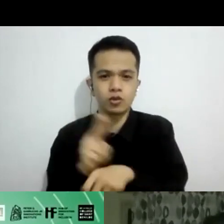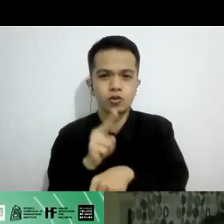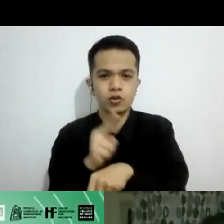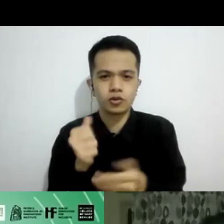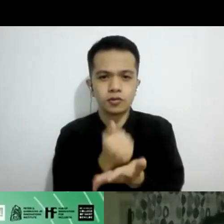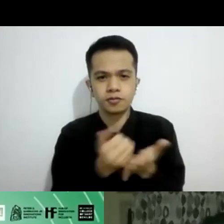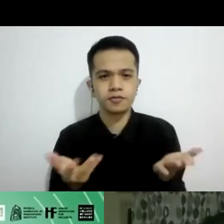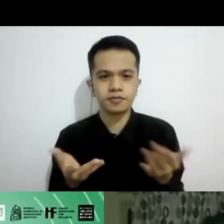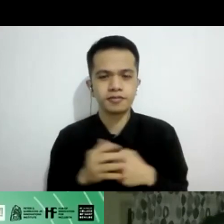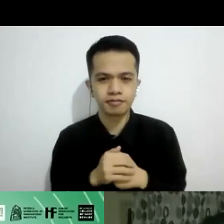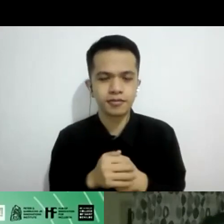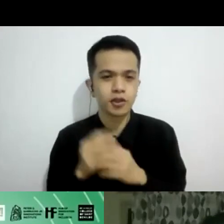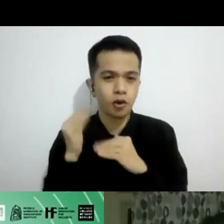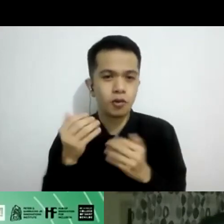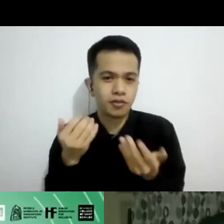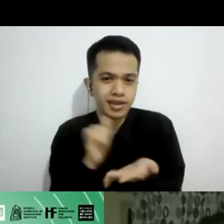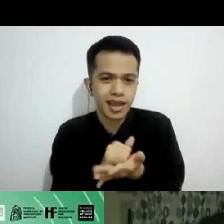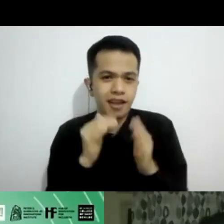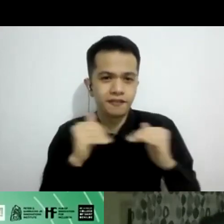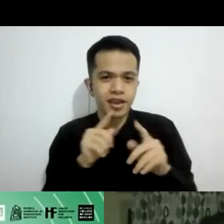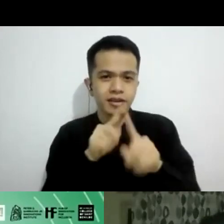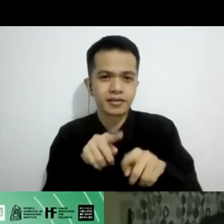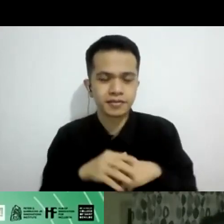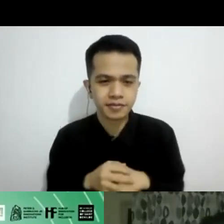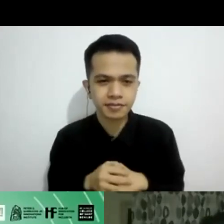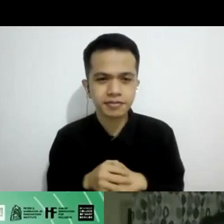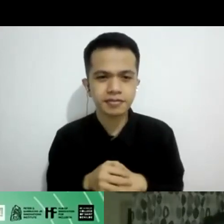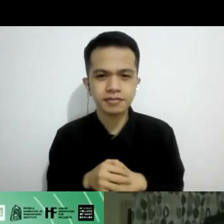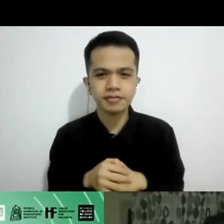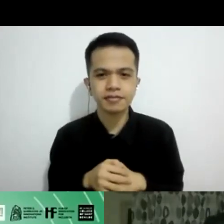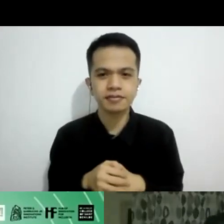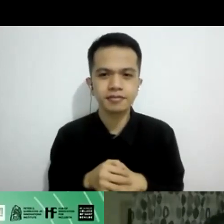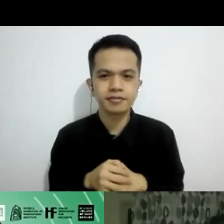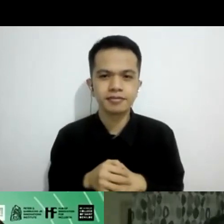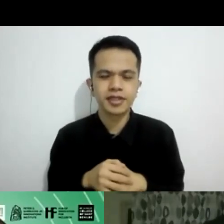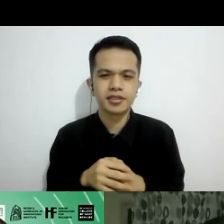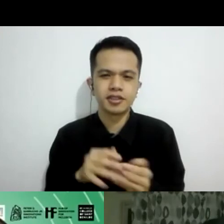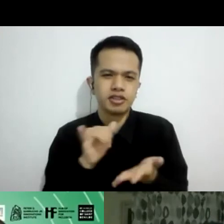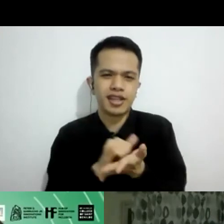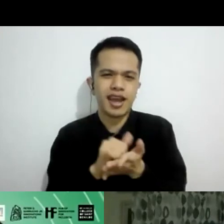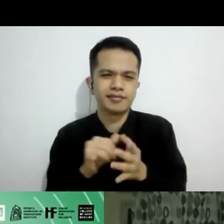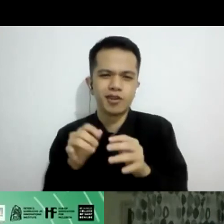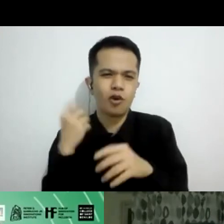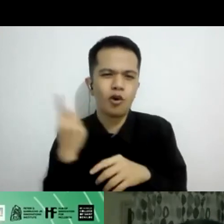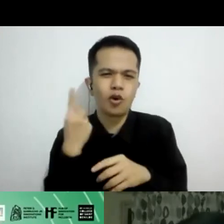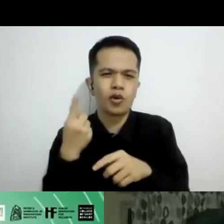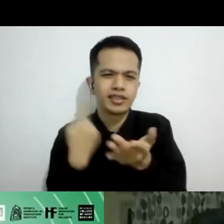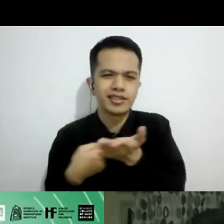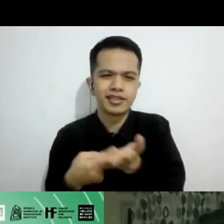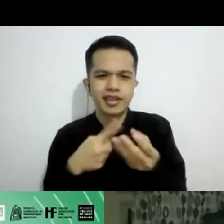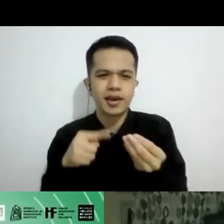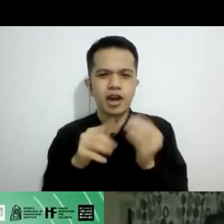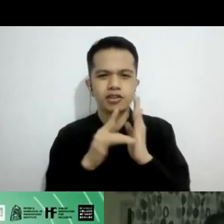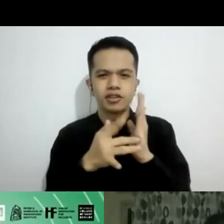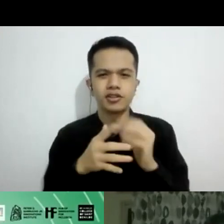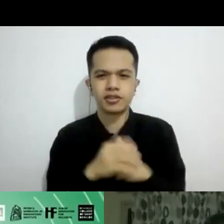So I hope that's a fair answer. Although Thank you, sir. it is a common thought when you talk about these technologies. It's easy to go like, wow, we're being